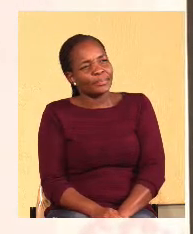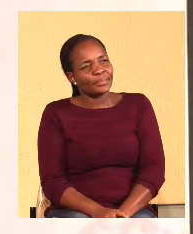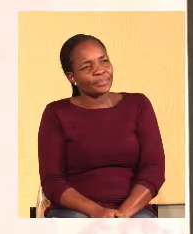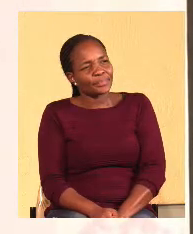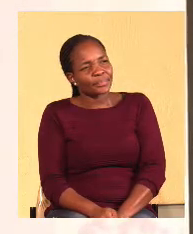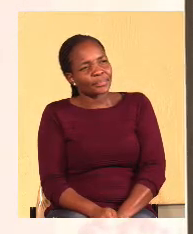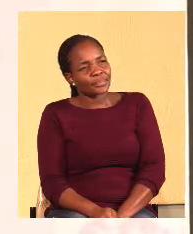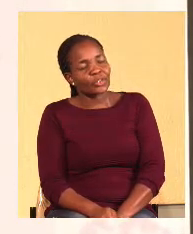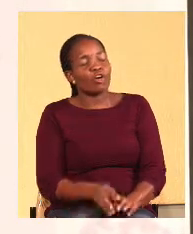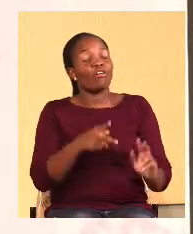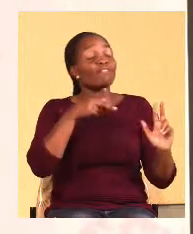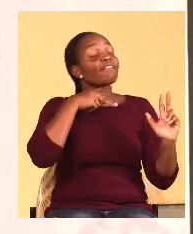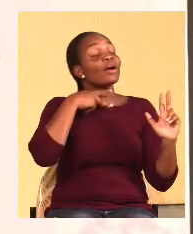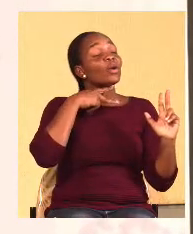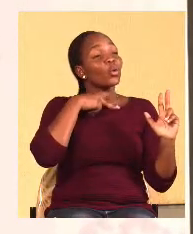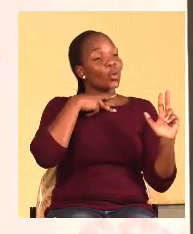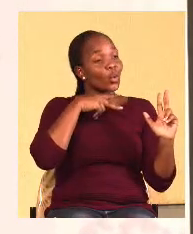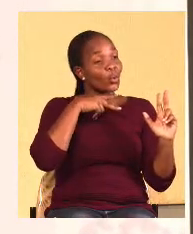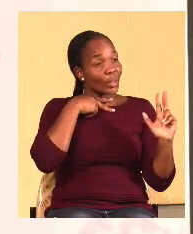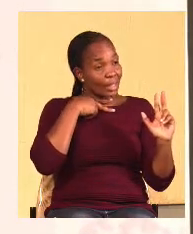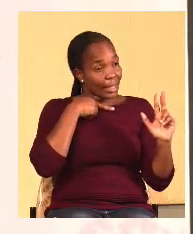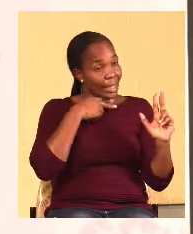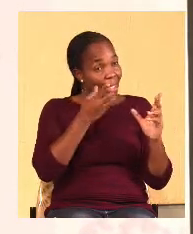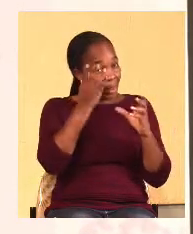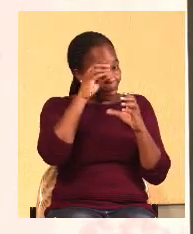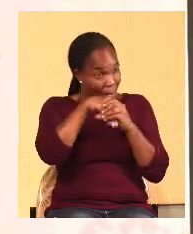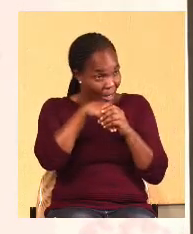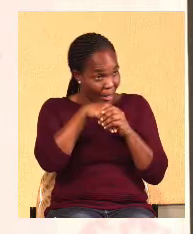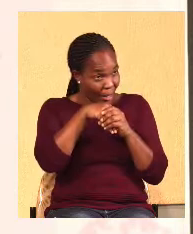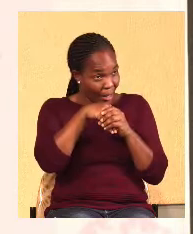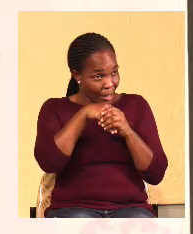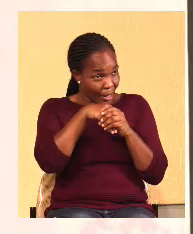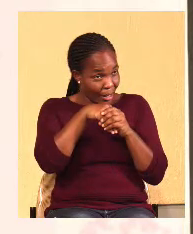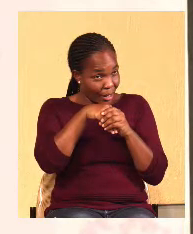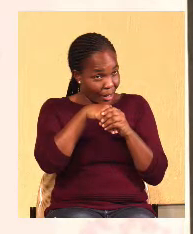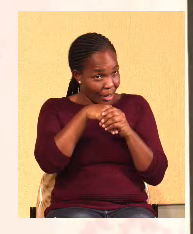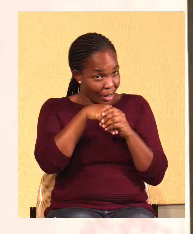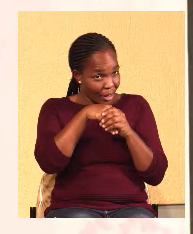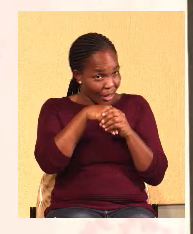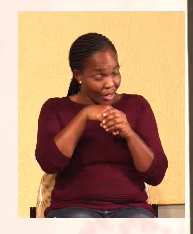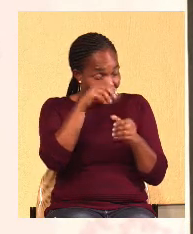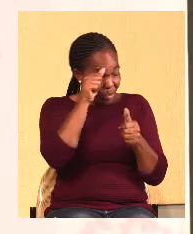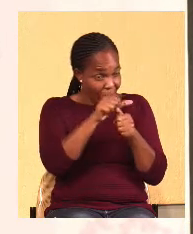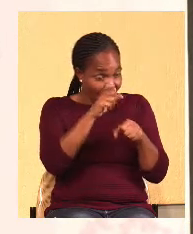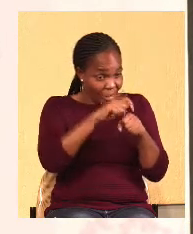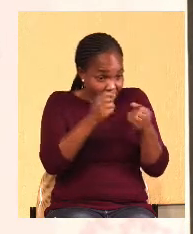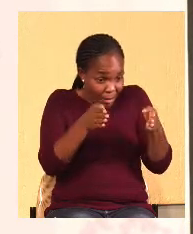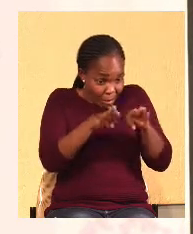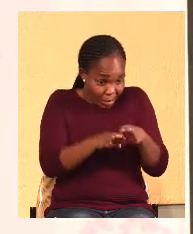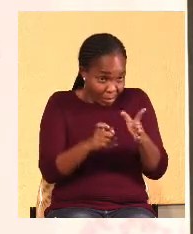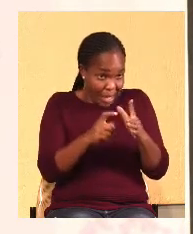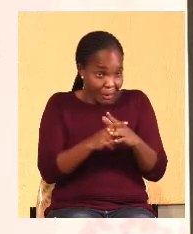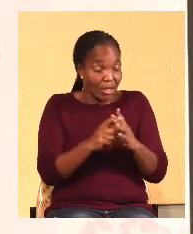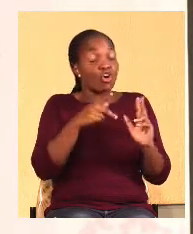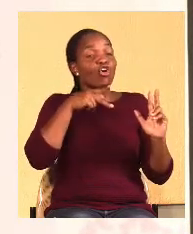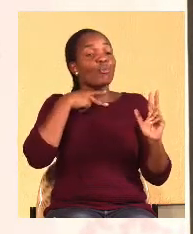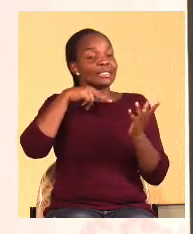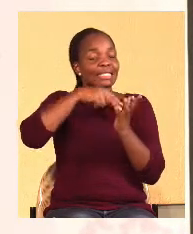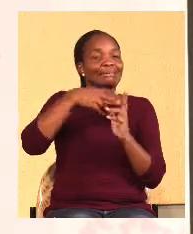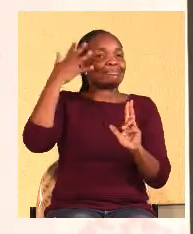Are pastors included in the number of 10 when it comes to funeral? That's one. And